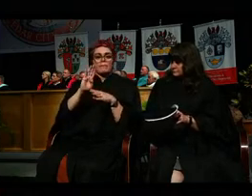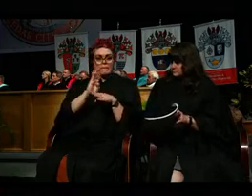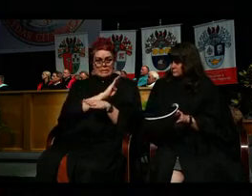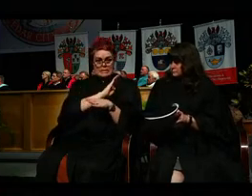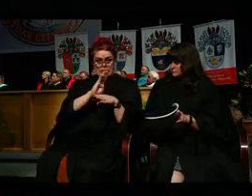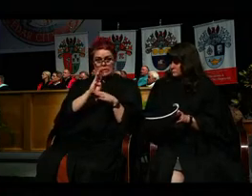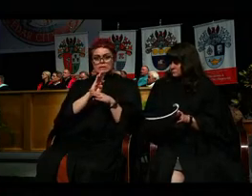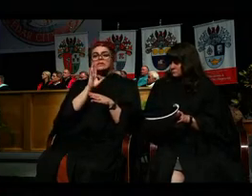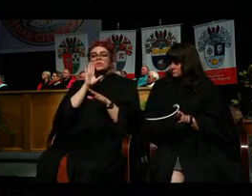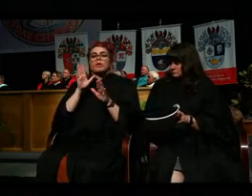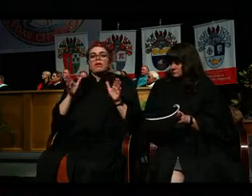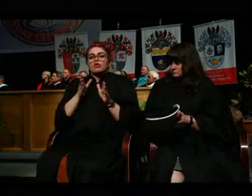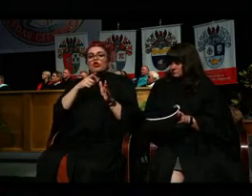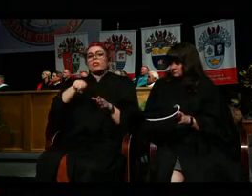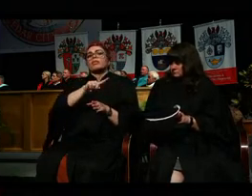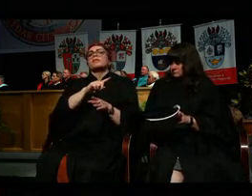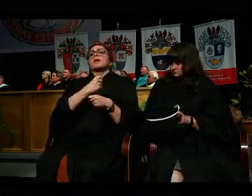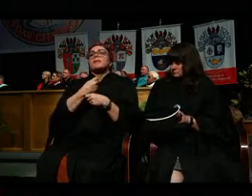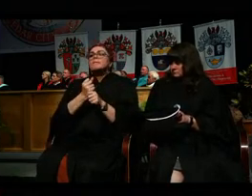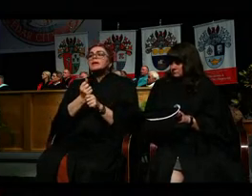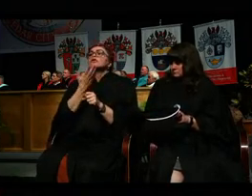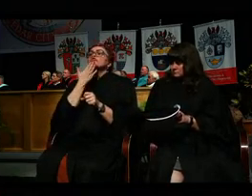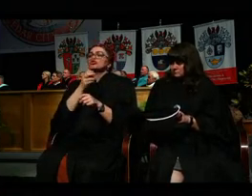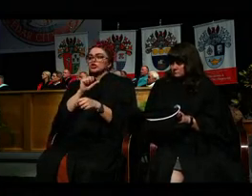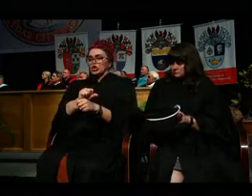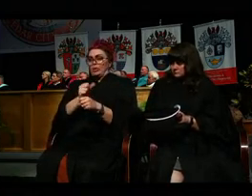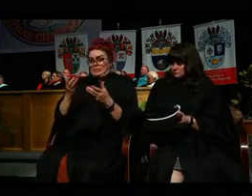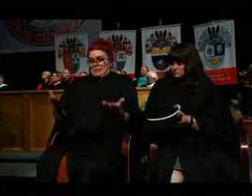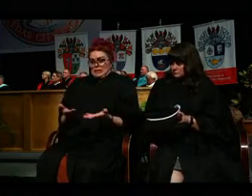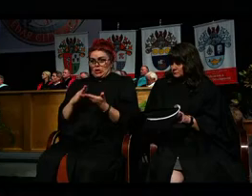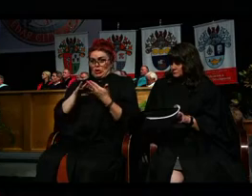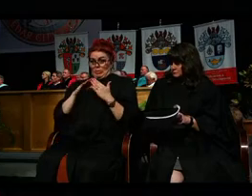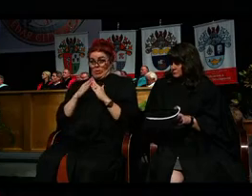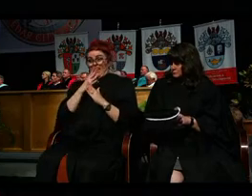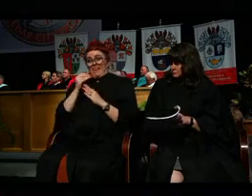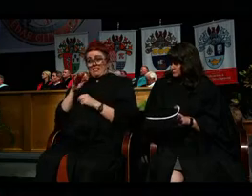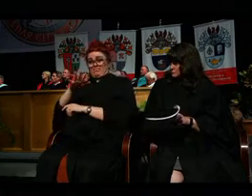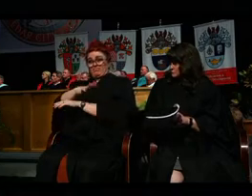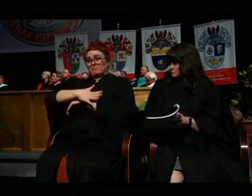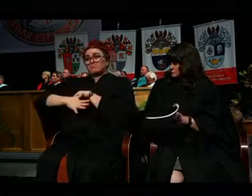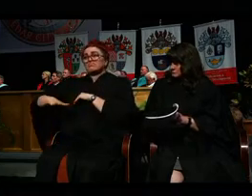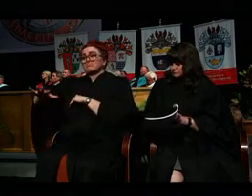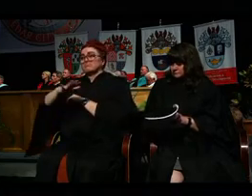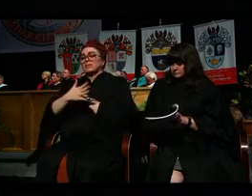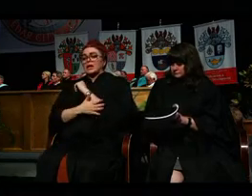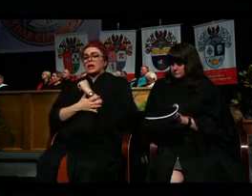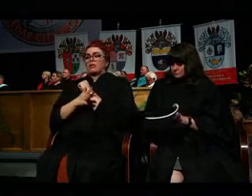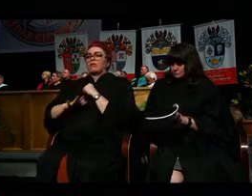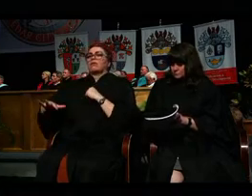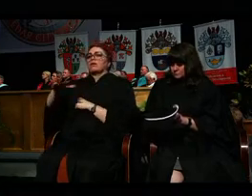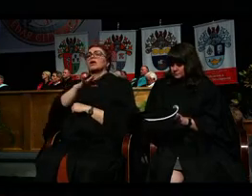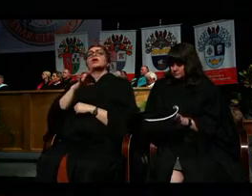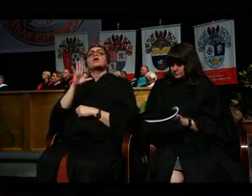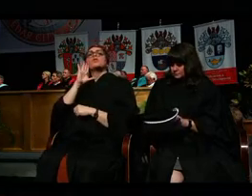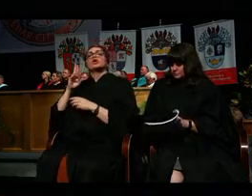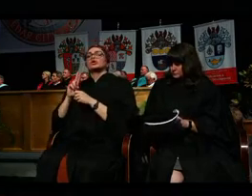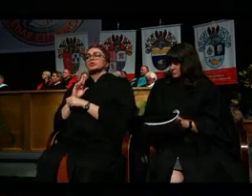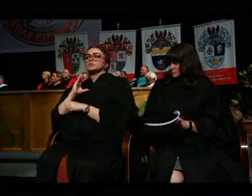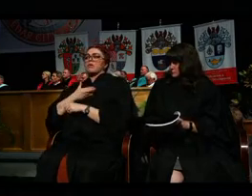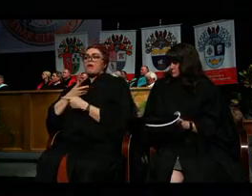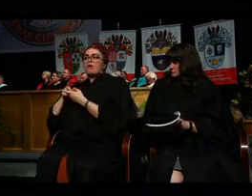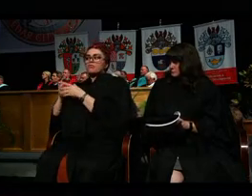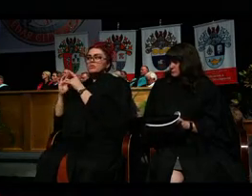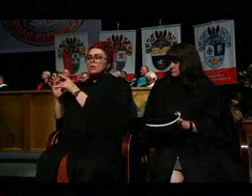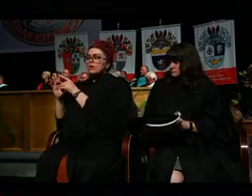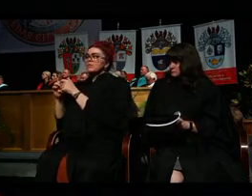economic development and job creation in our community and our region. We will leverage our relationships with alumni, friends, foundations,